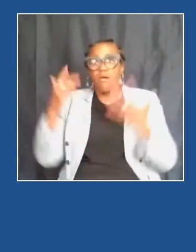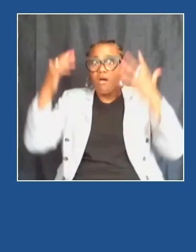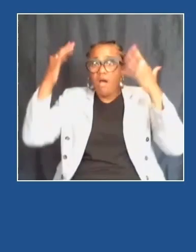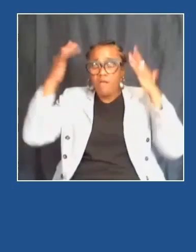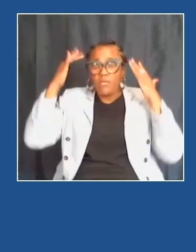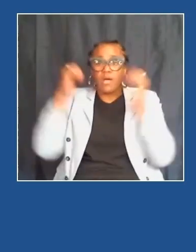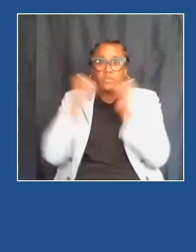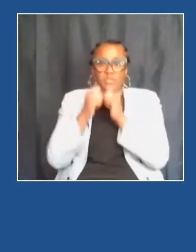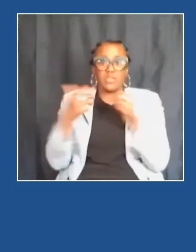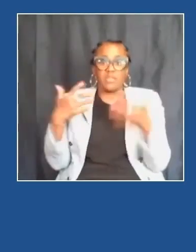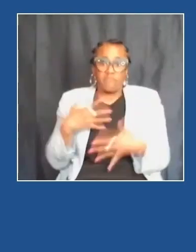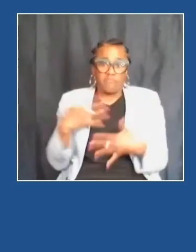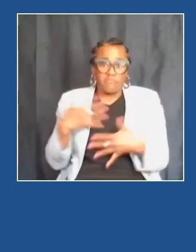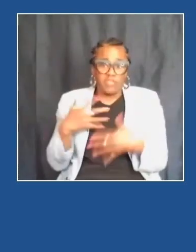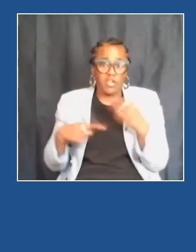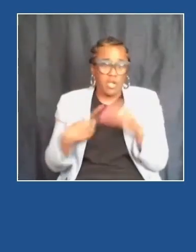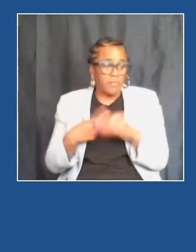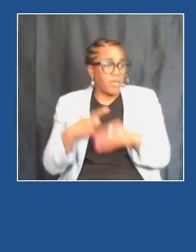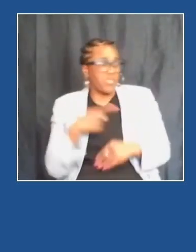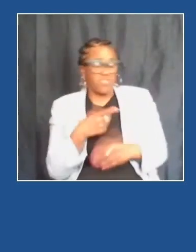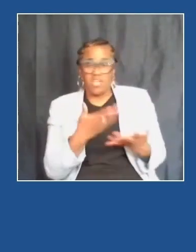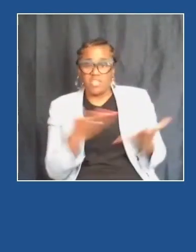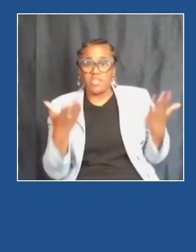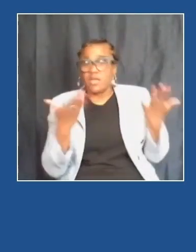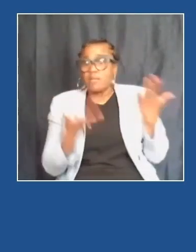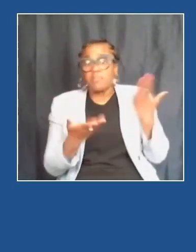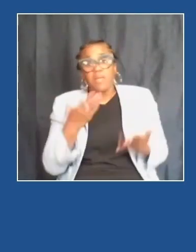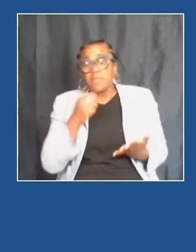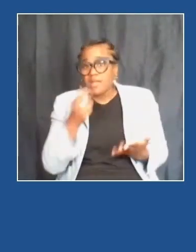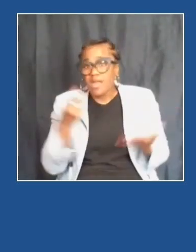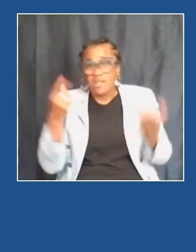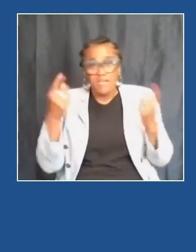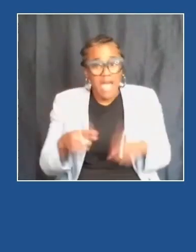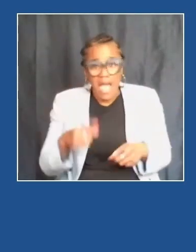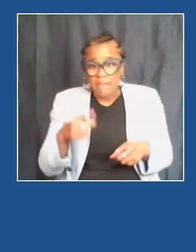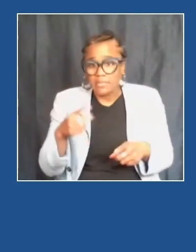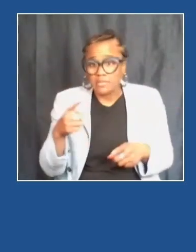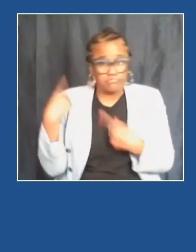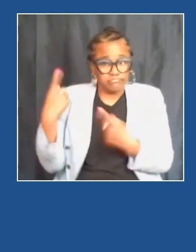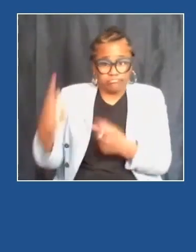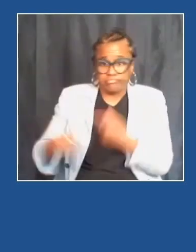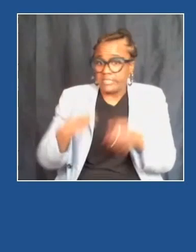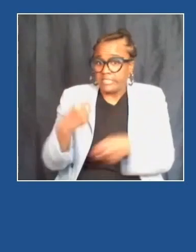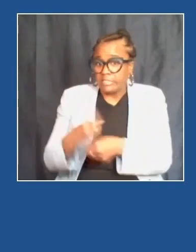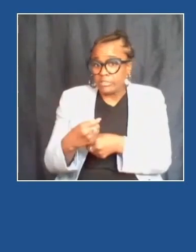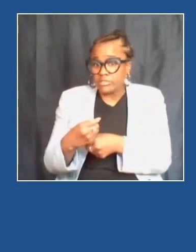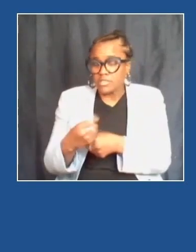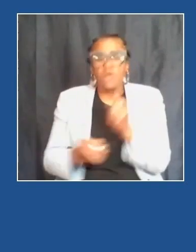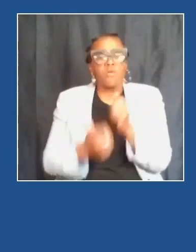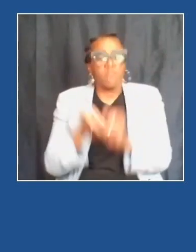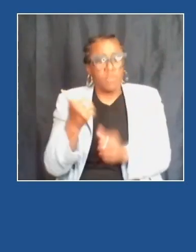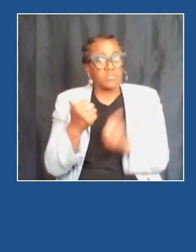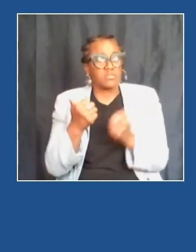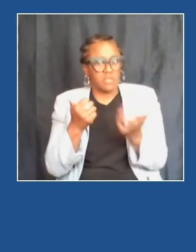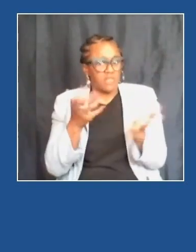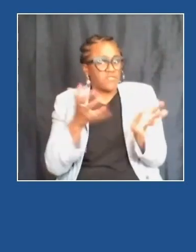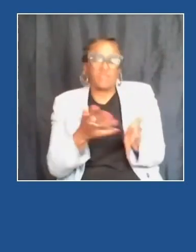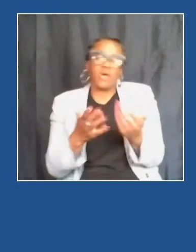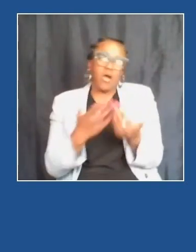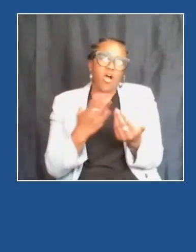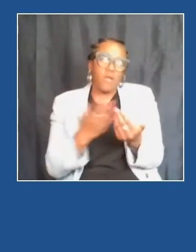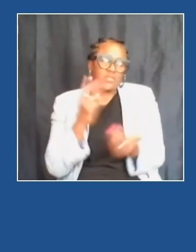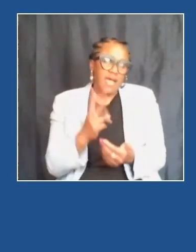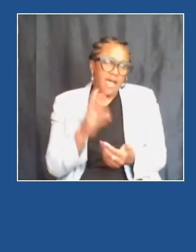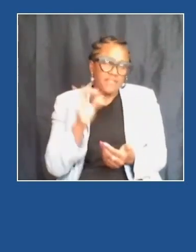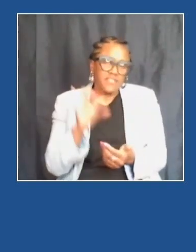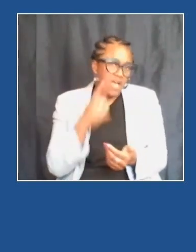with fear about this thing that may not have happened in years. And most of the rest, okay, almost half met criteria